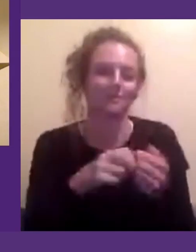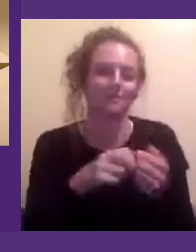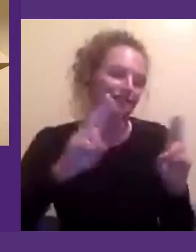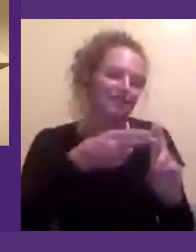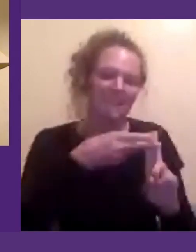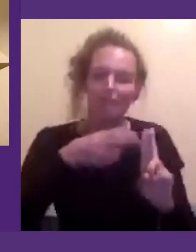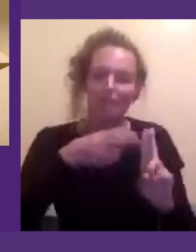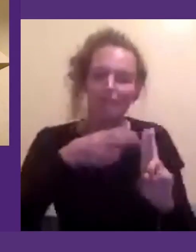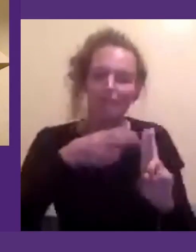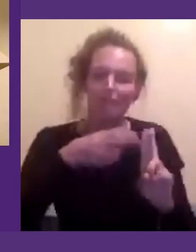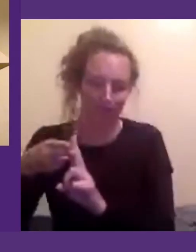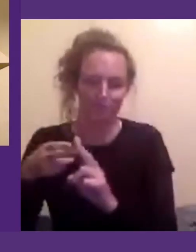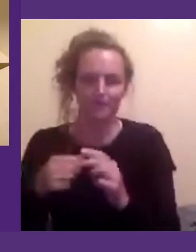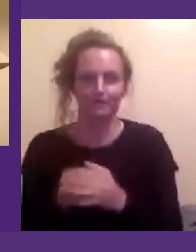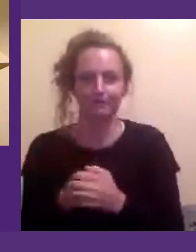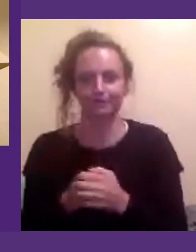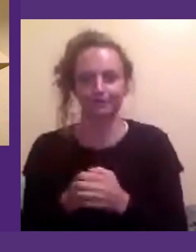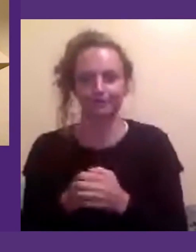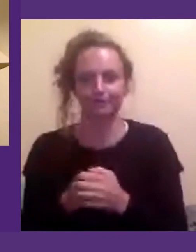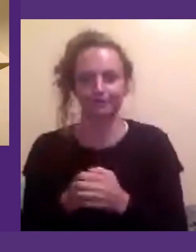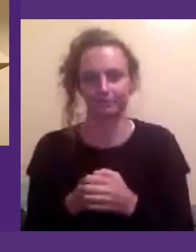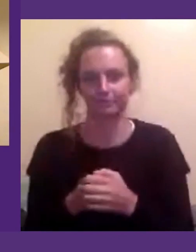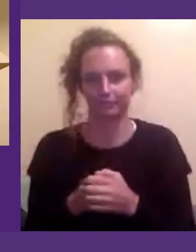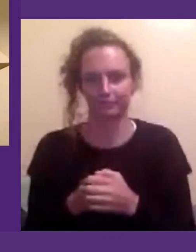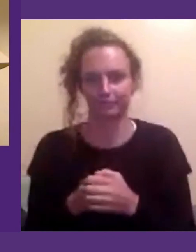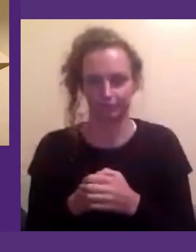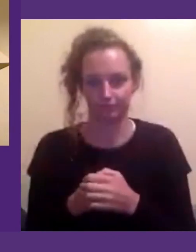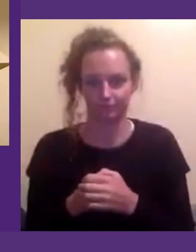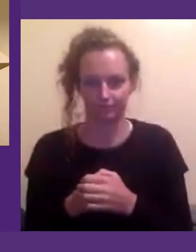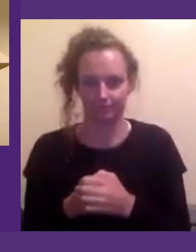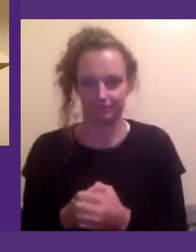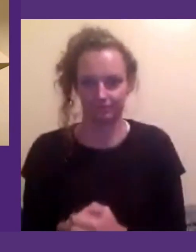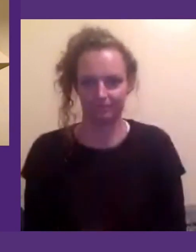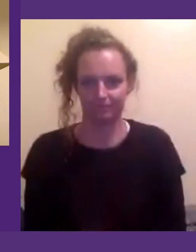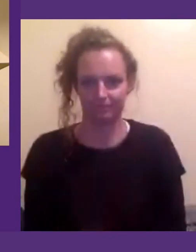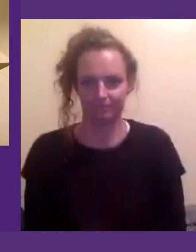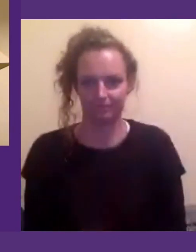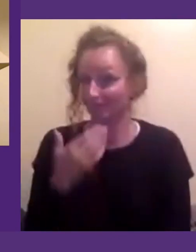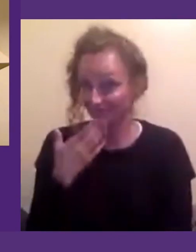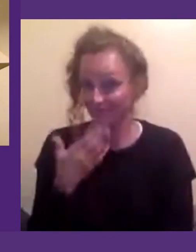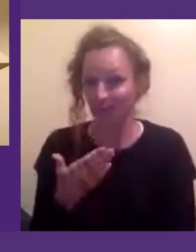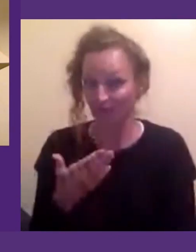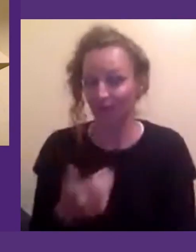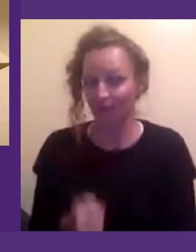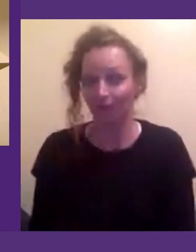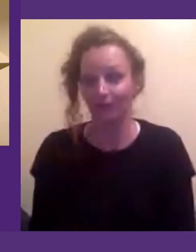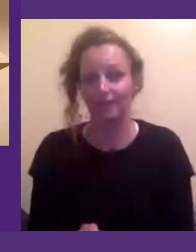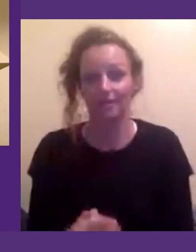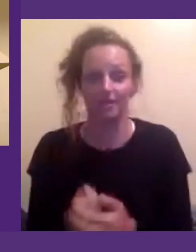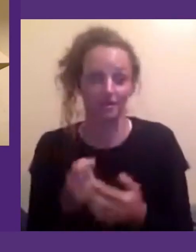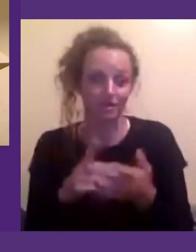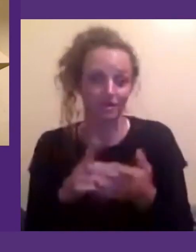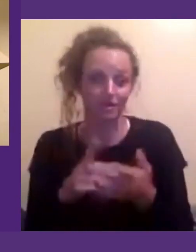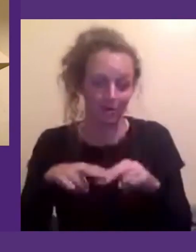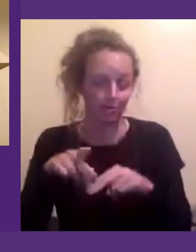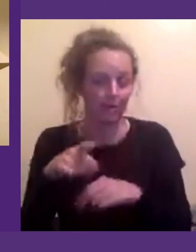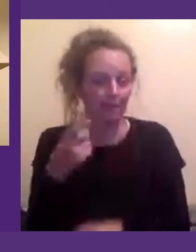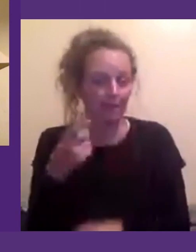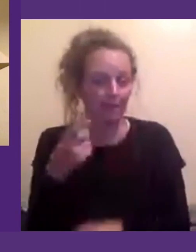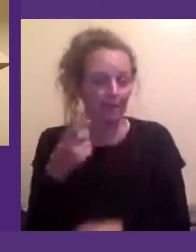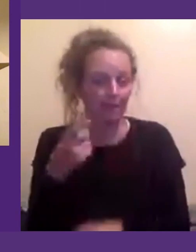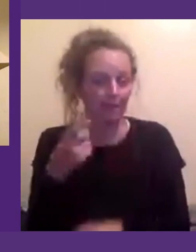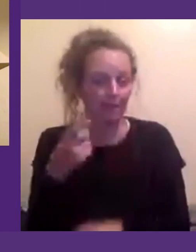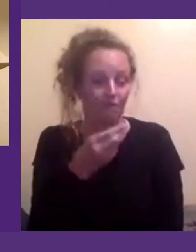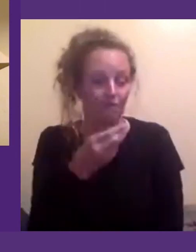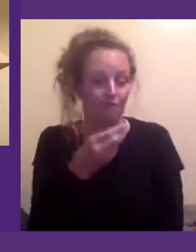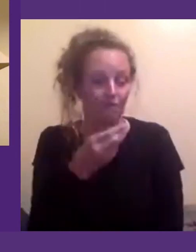on, thank you. If we were to look at some fairy tales, such as say The Little Mermaid, go back to the